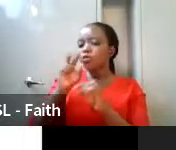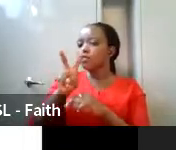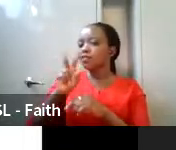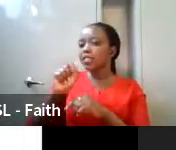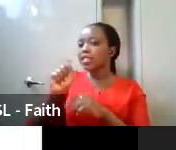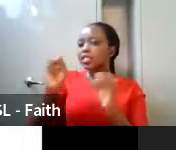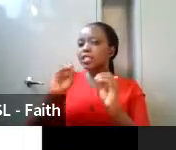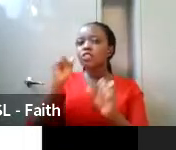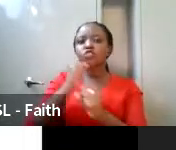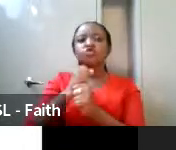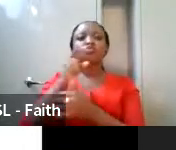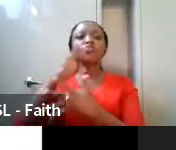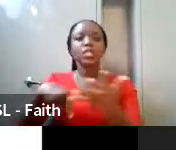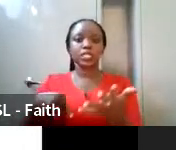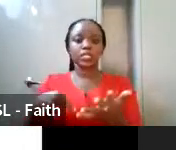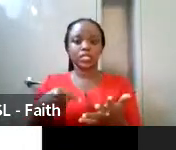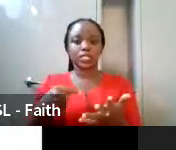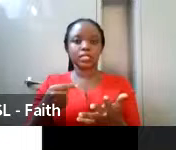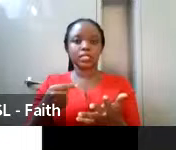non-VAT